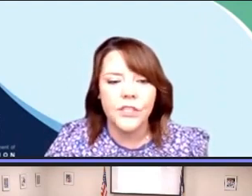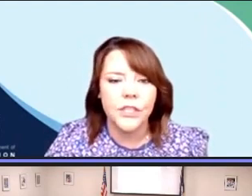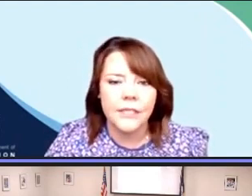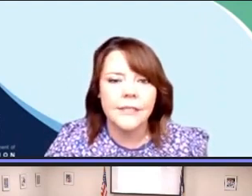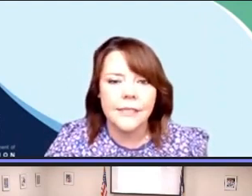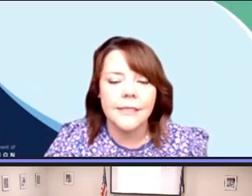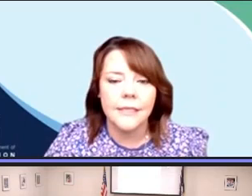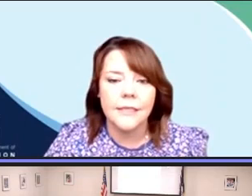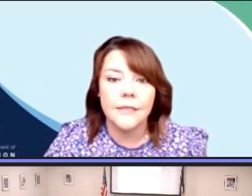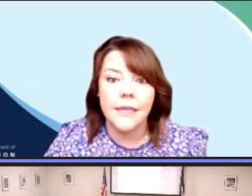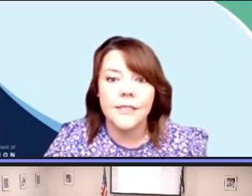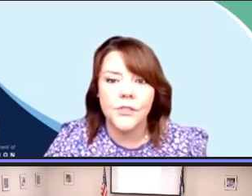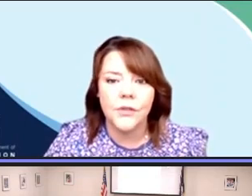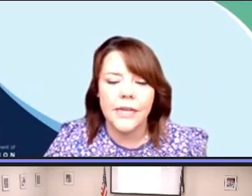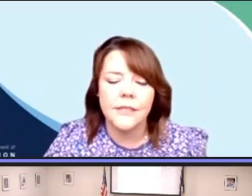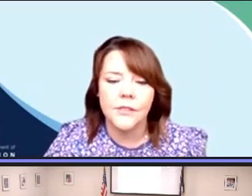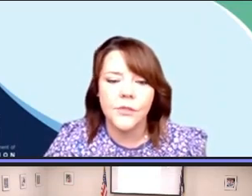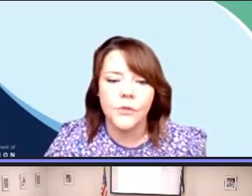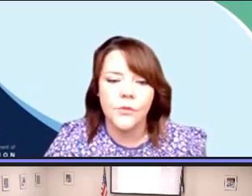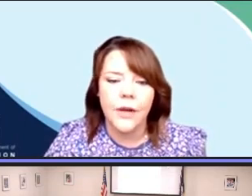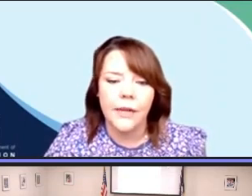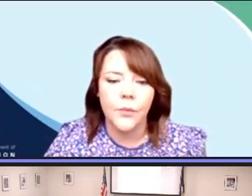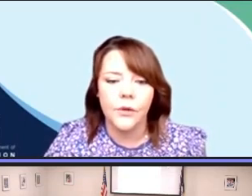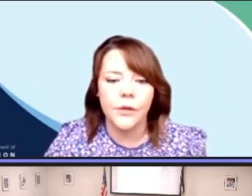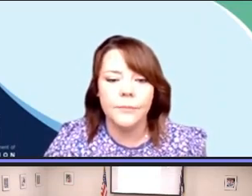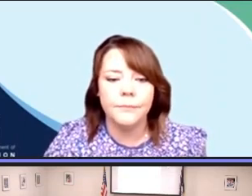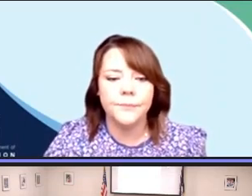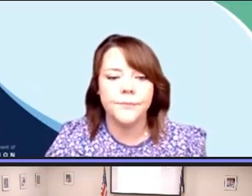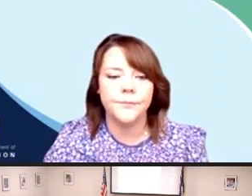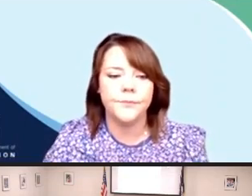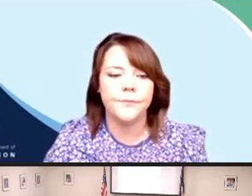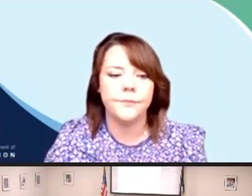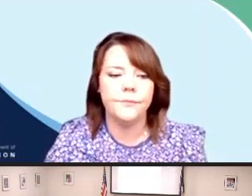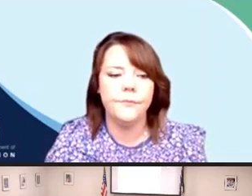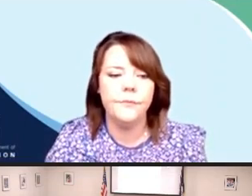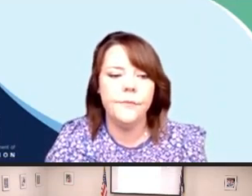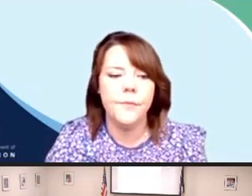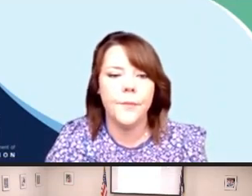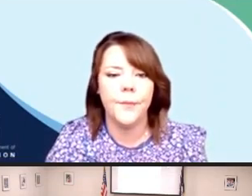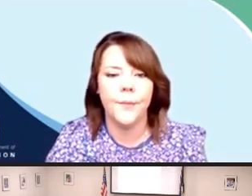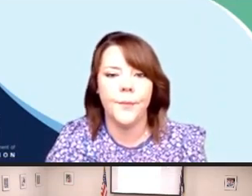is sufficient since it does address the school's writing program.